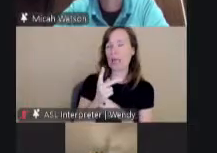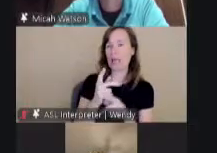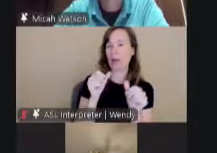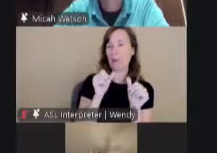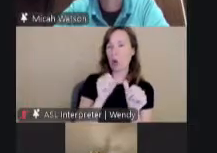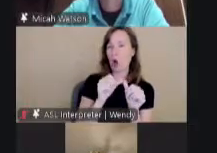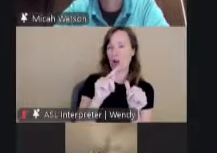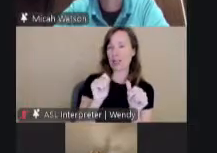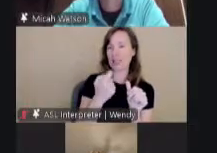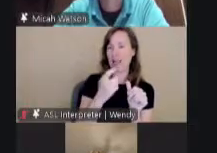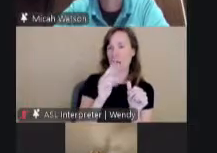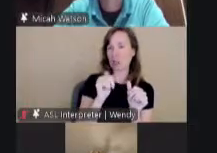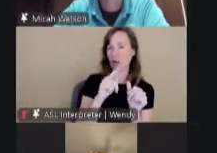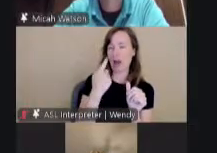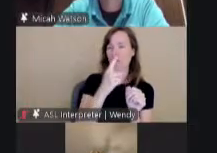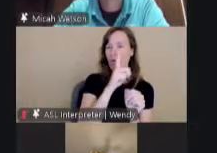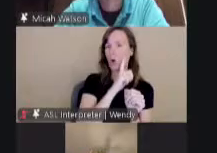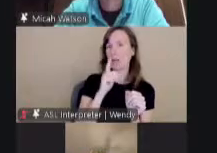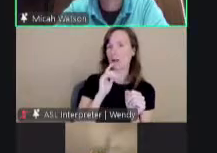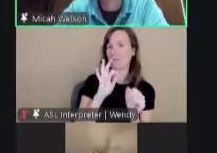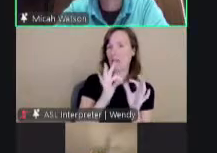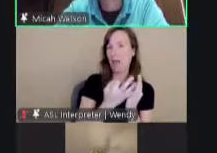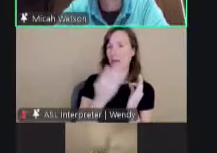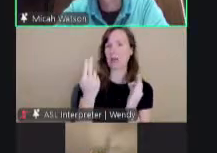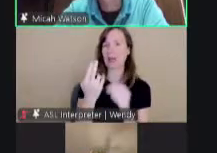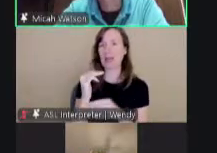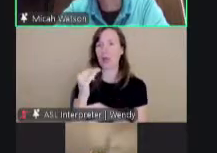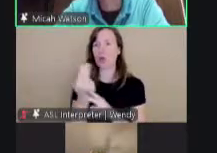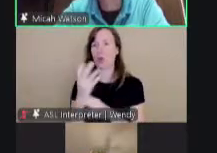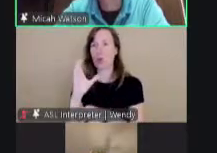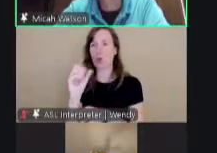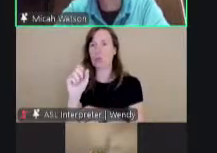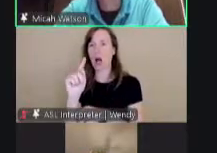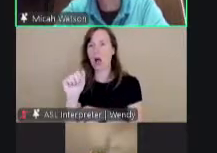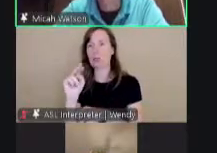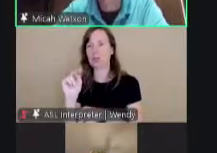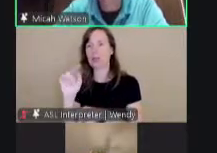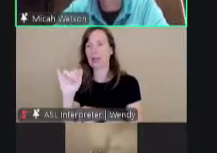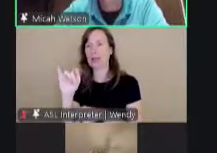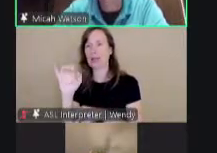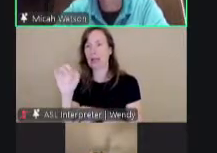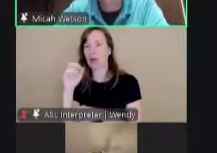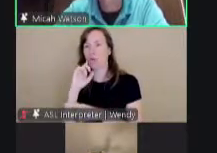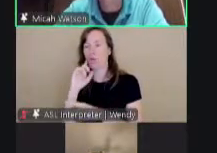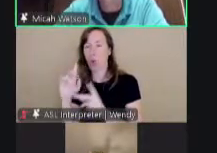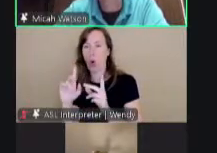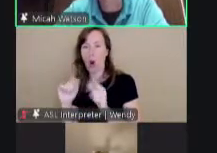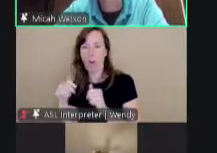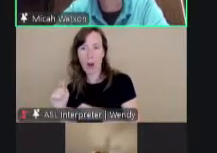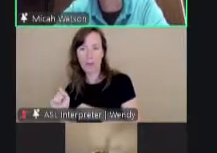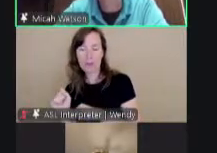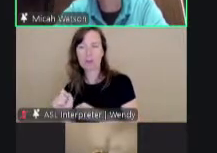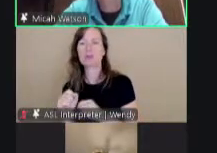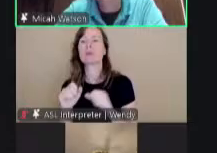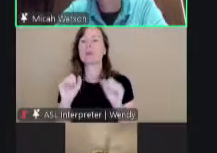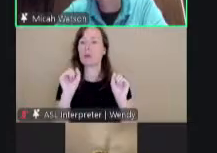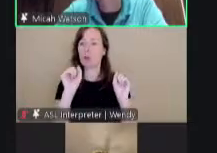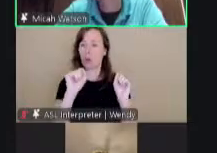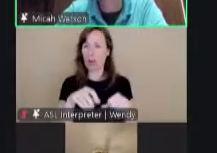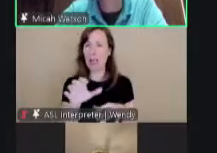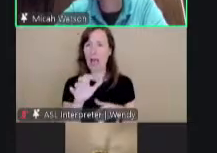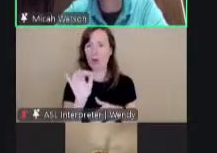yield rate for apartments. So we could do that, and that would allow us overall to collect more in 27